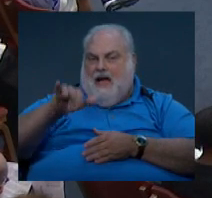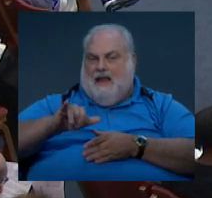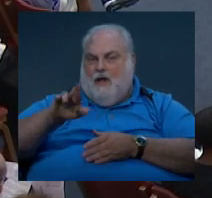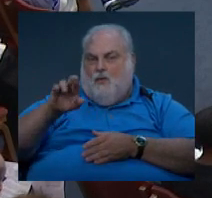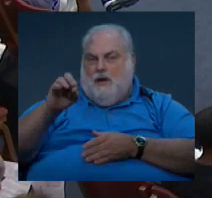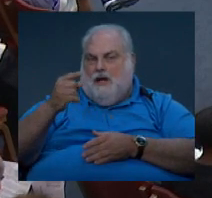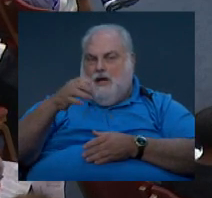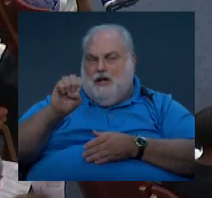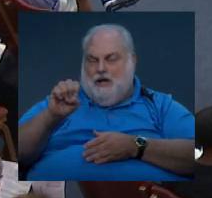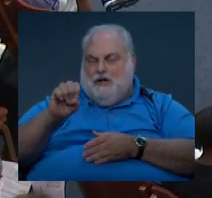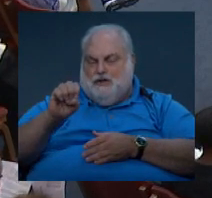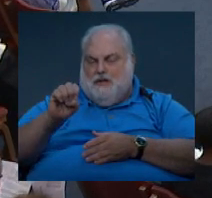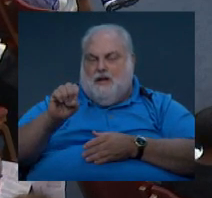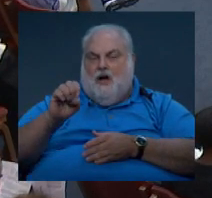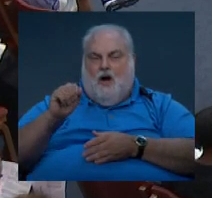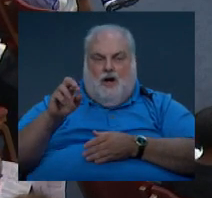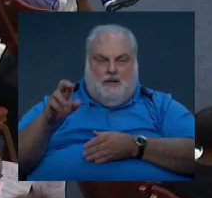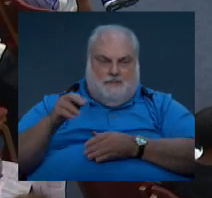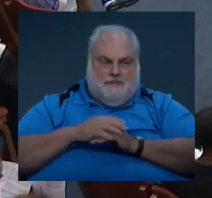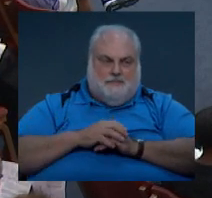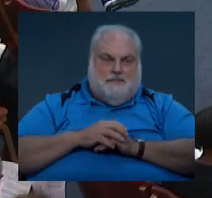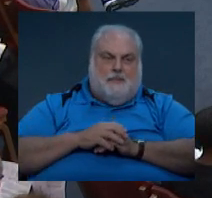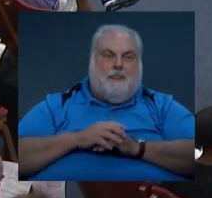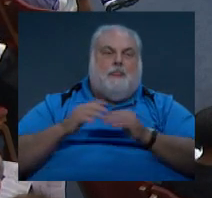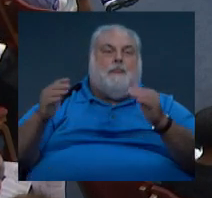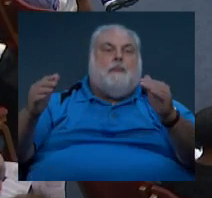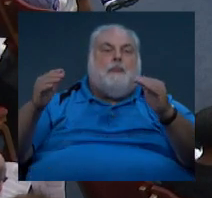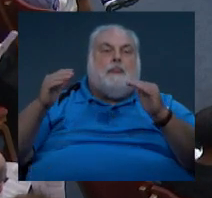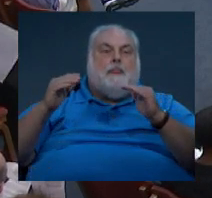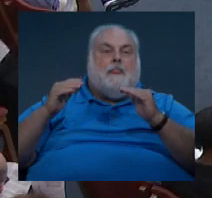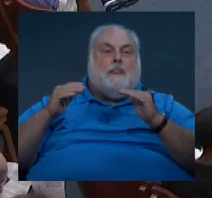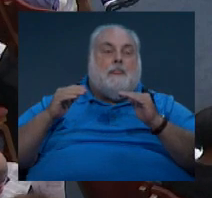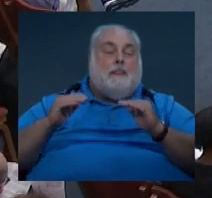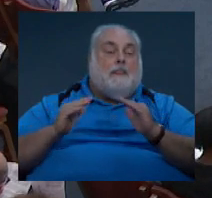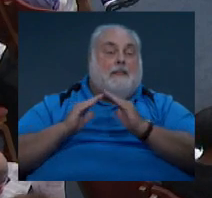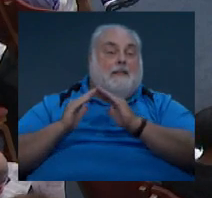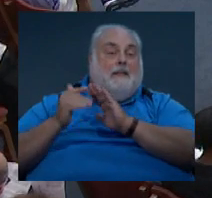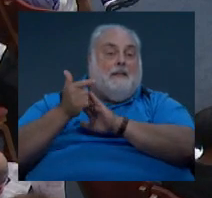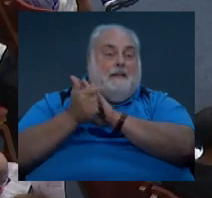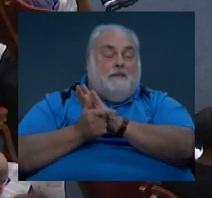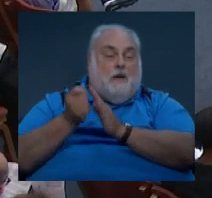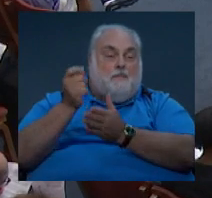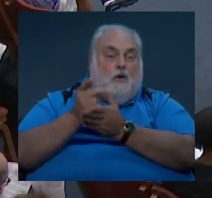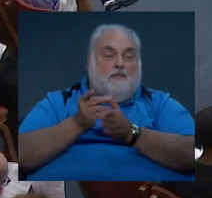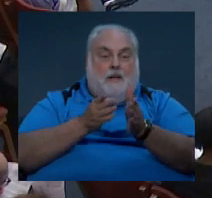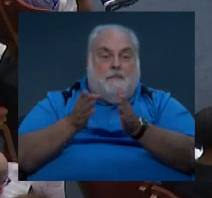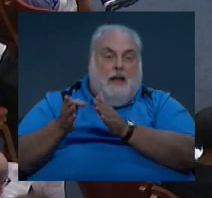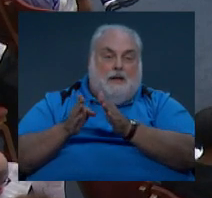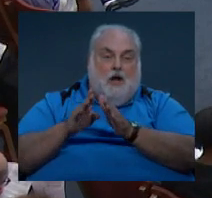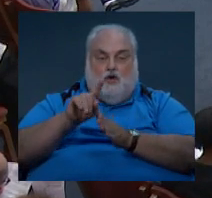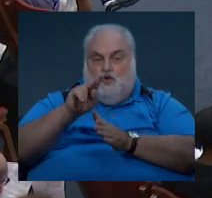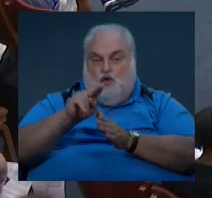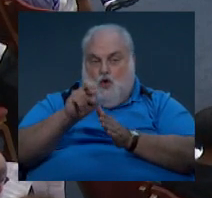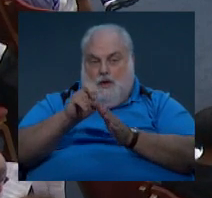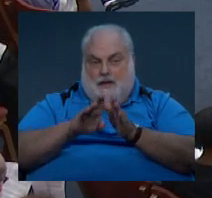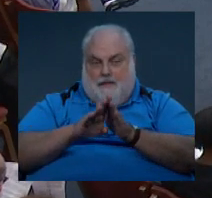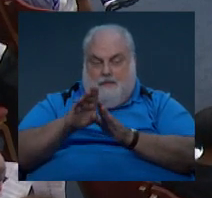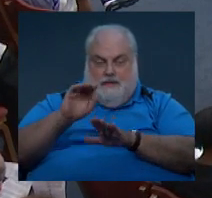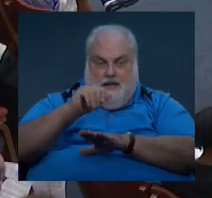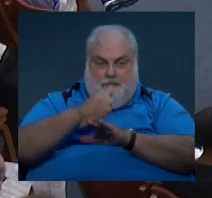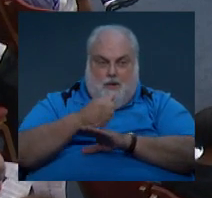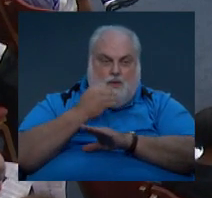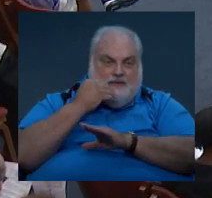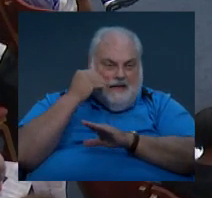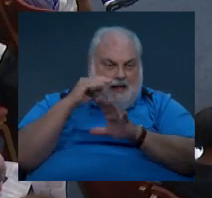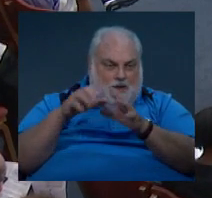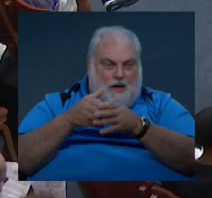Arkansas, amending the official zoning map of the city of Little Rock, Arkansas, and for the purposes, an ordinance to approve a planned zoning development, establish a planned residential